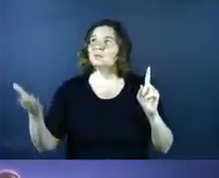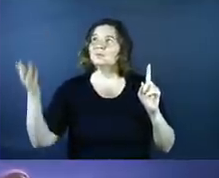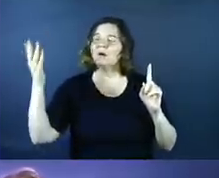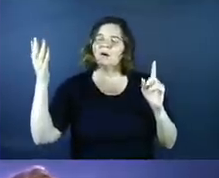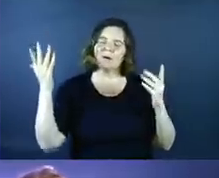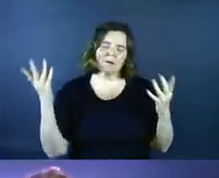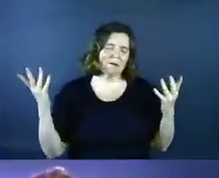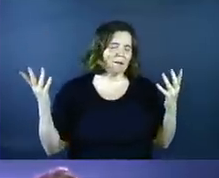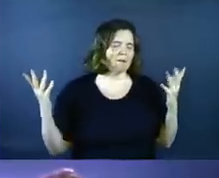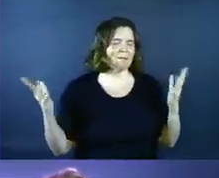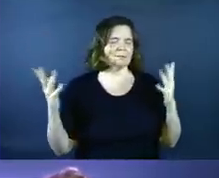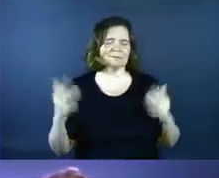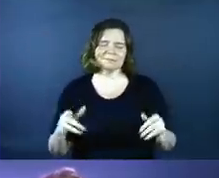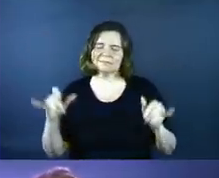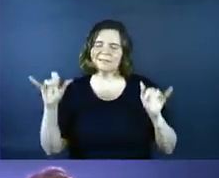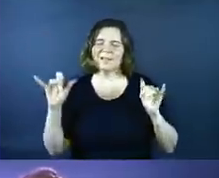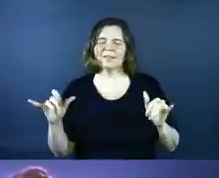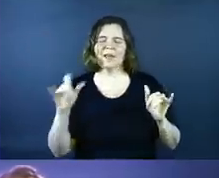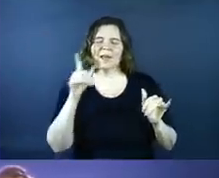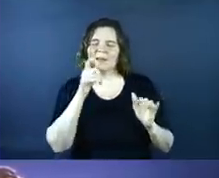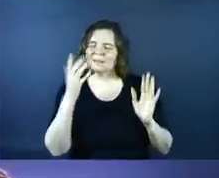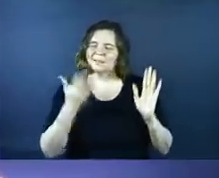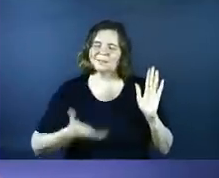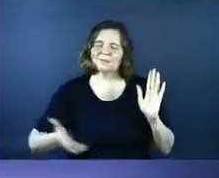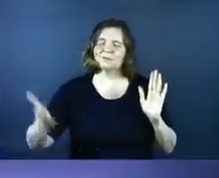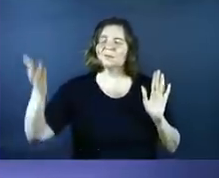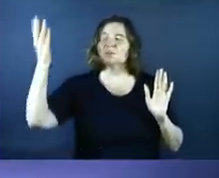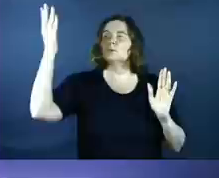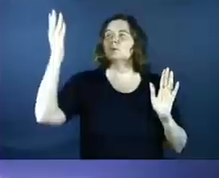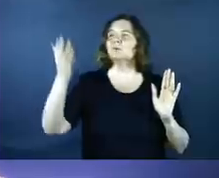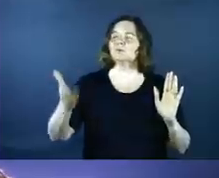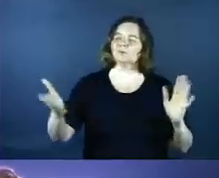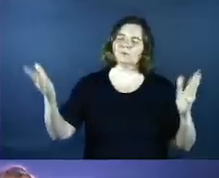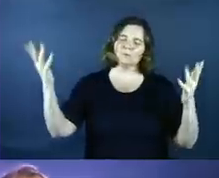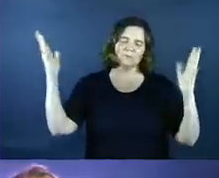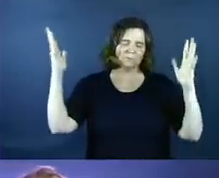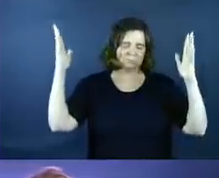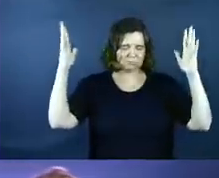you are. That is who you